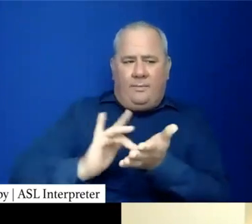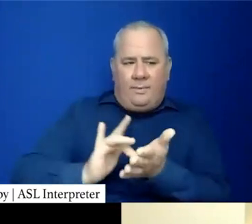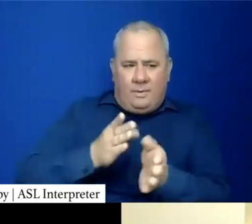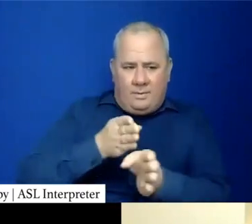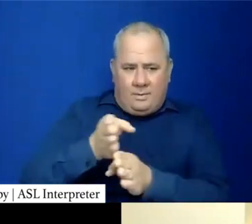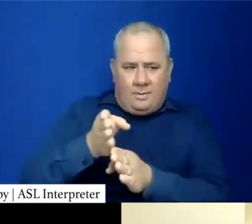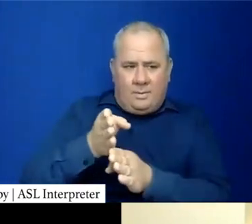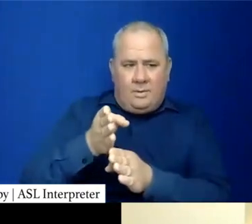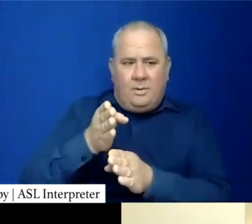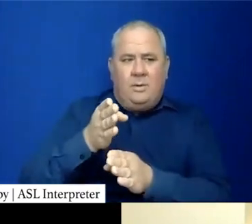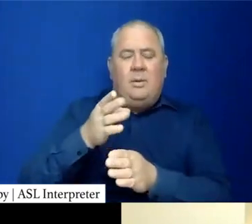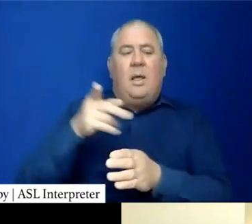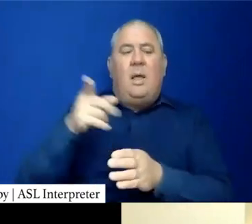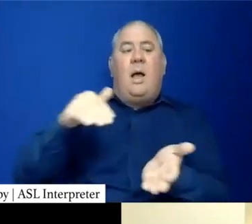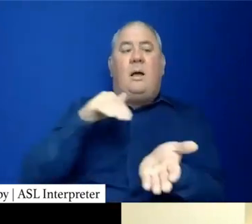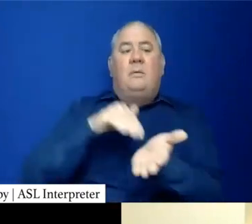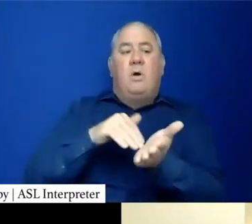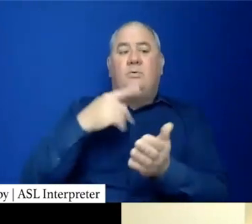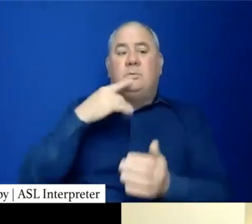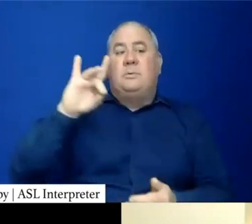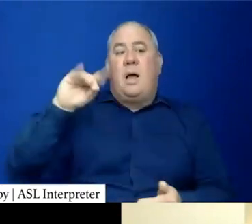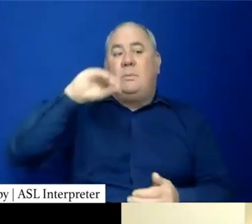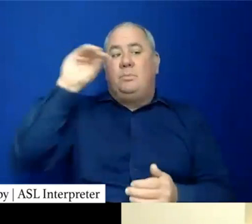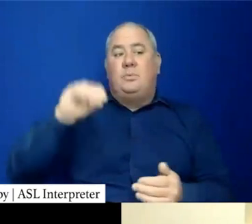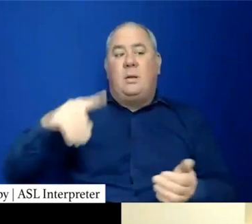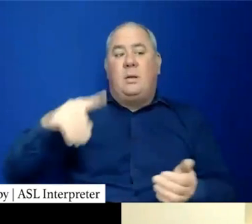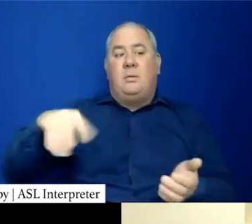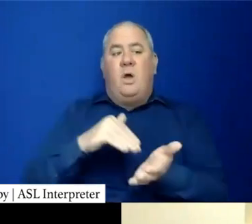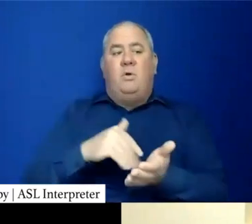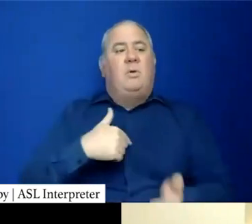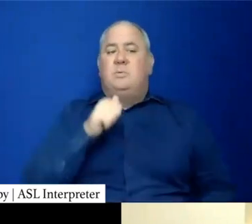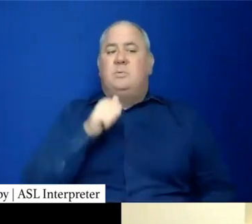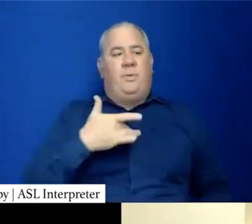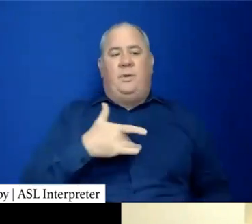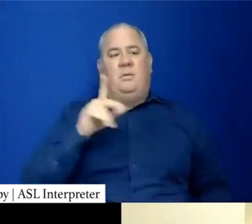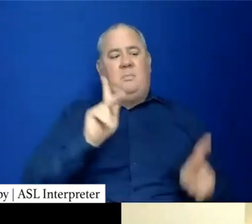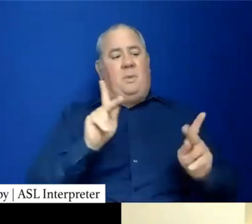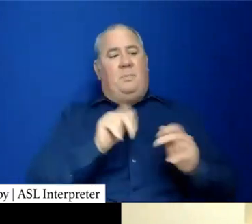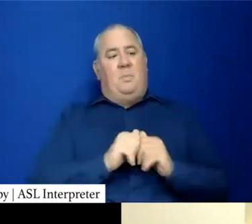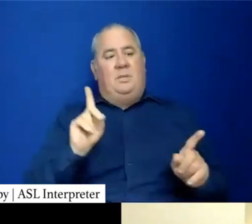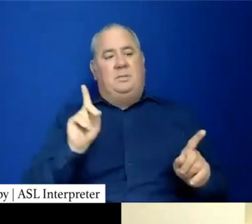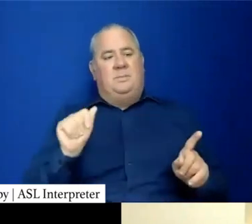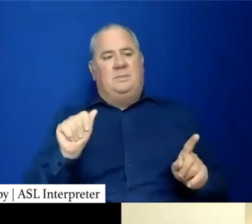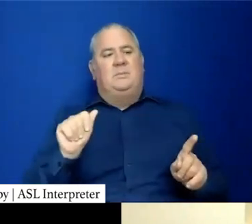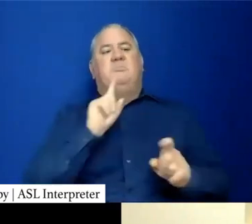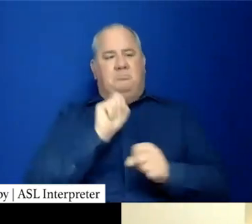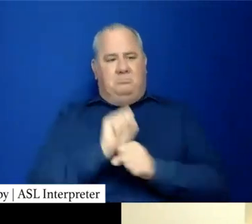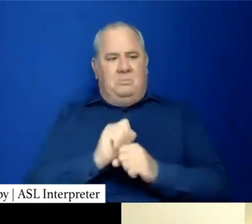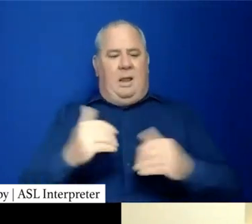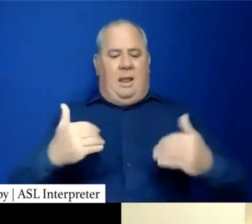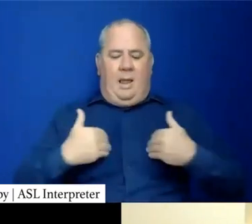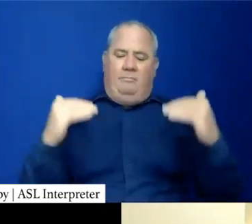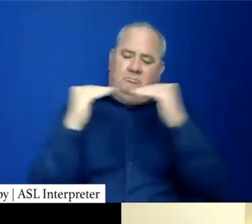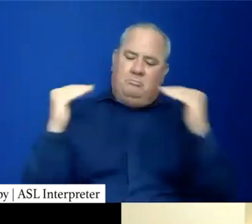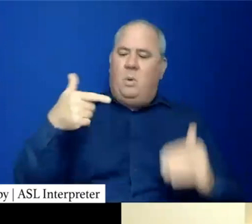physicians said that they didn't think people with disabilities could have the same quality of life as non-disabled